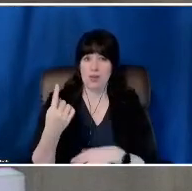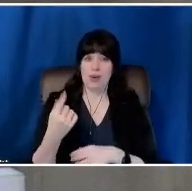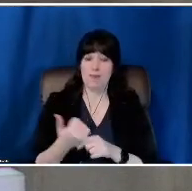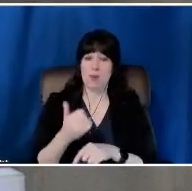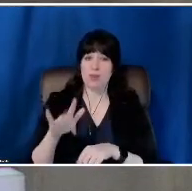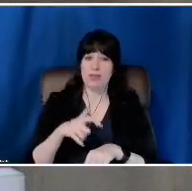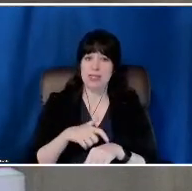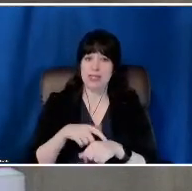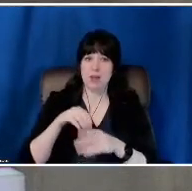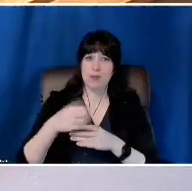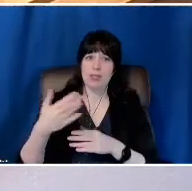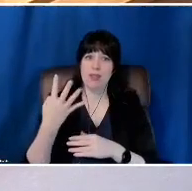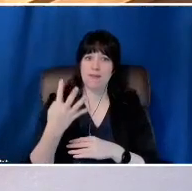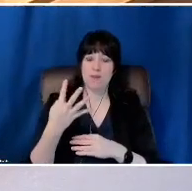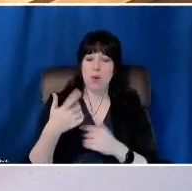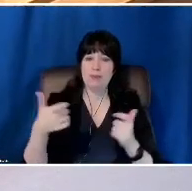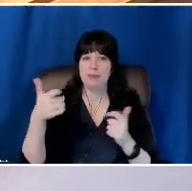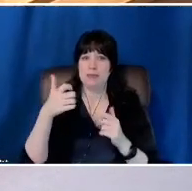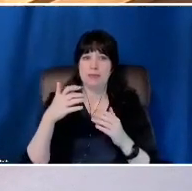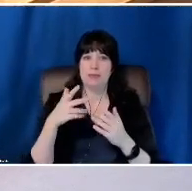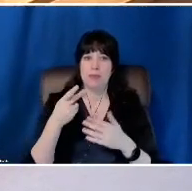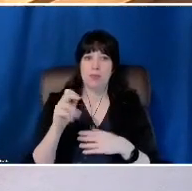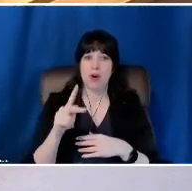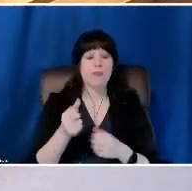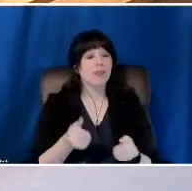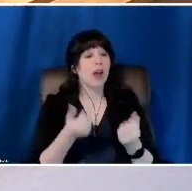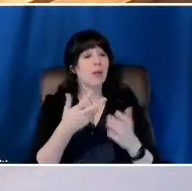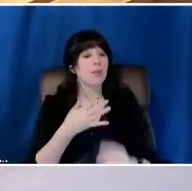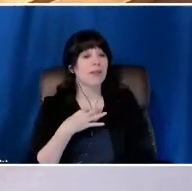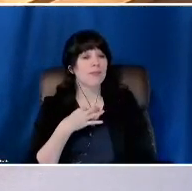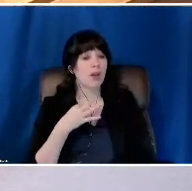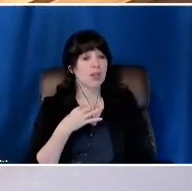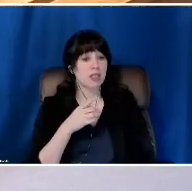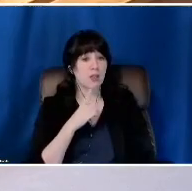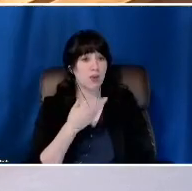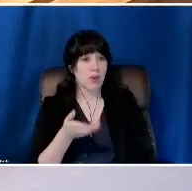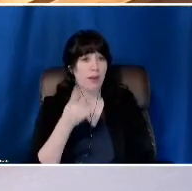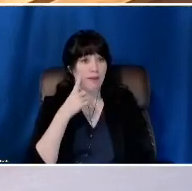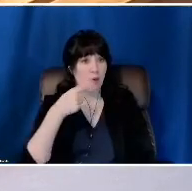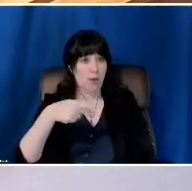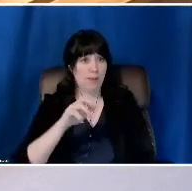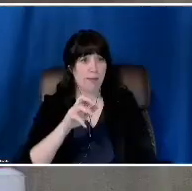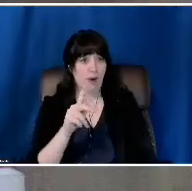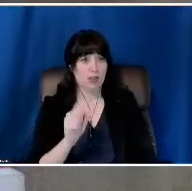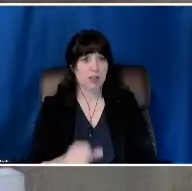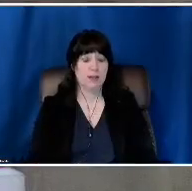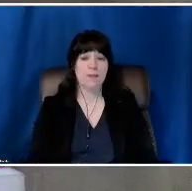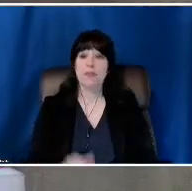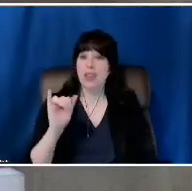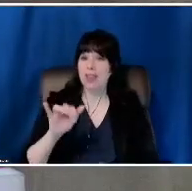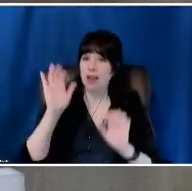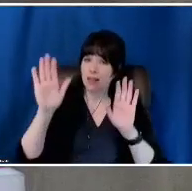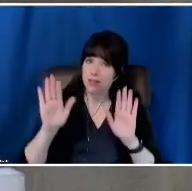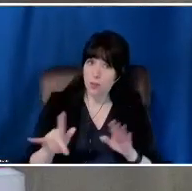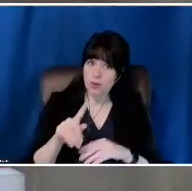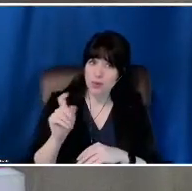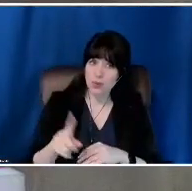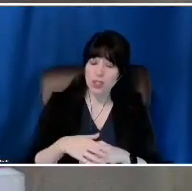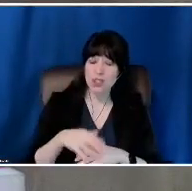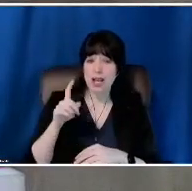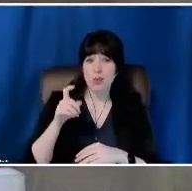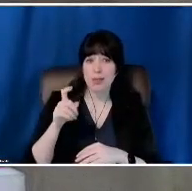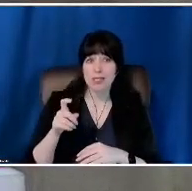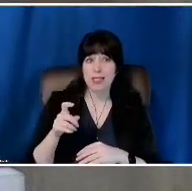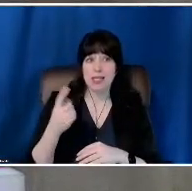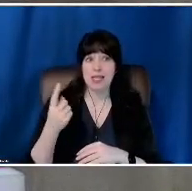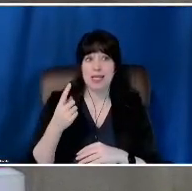within the four major parks. Just to follow up, how many volunteers are there for parks? That is a wonderful question, and I would need a lifeline from